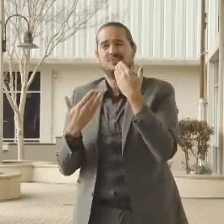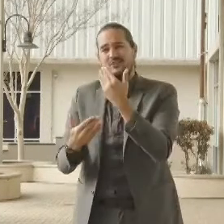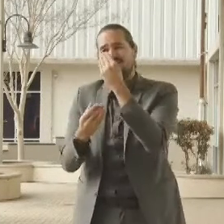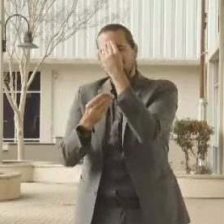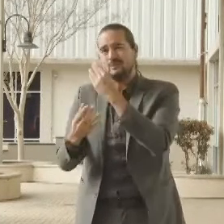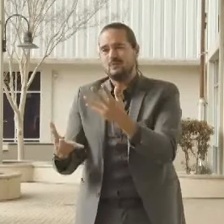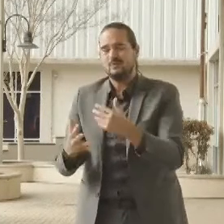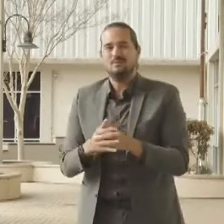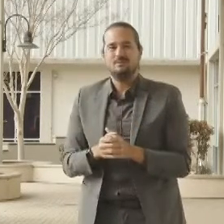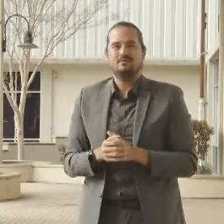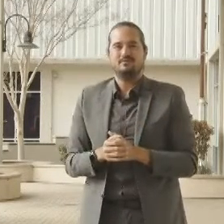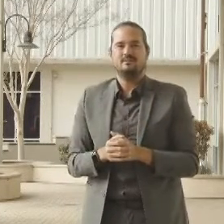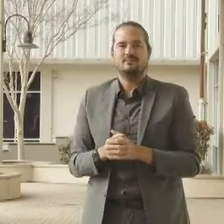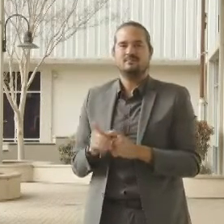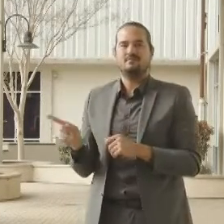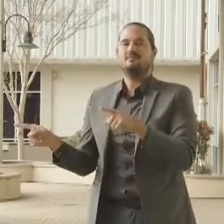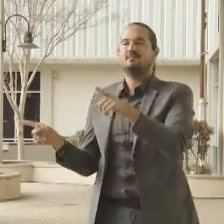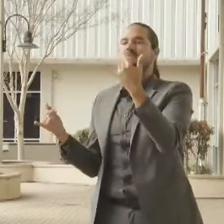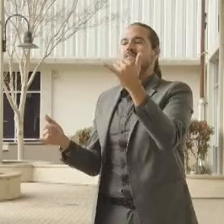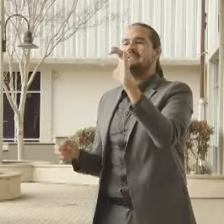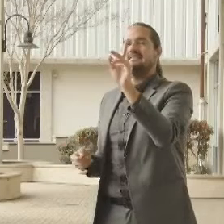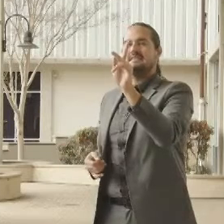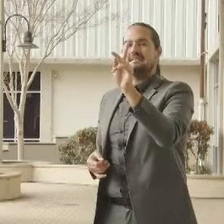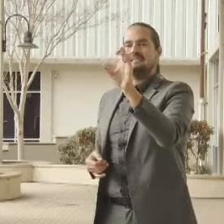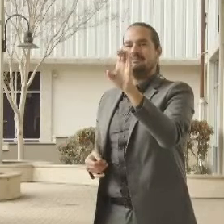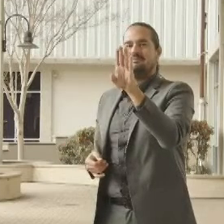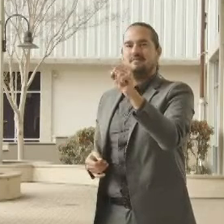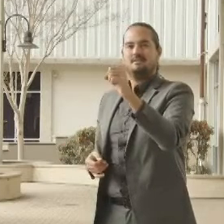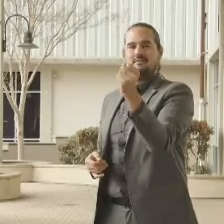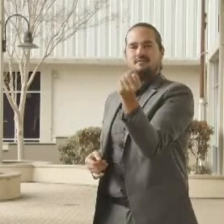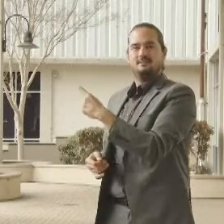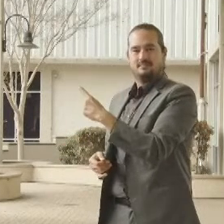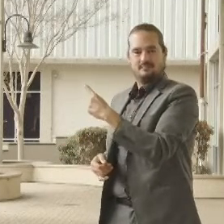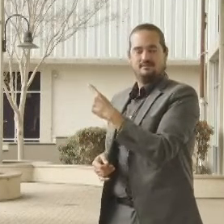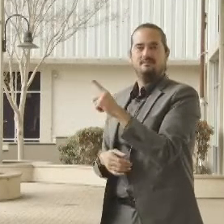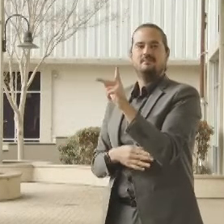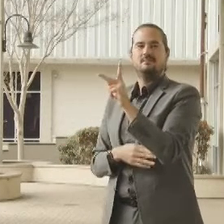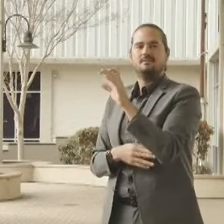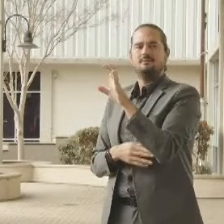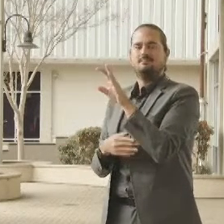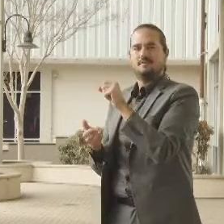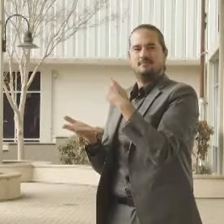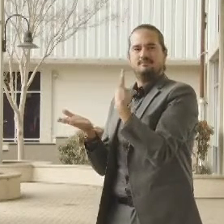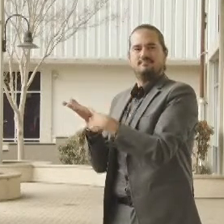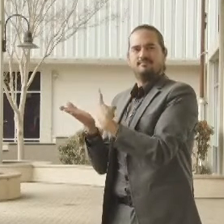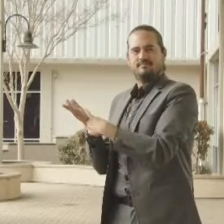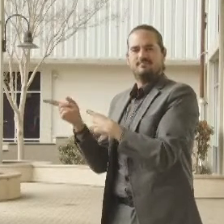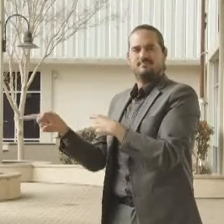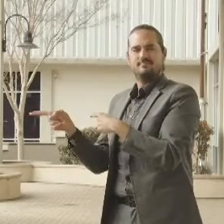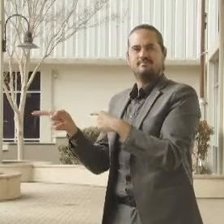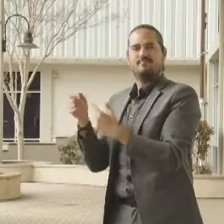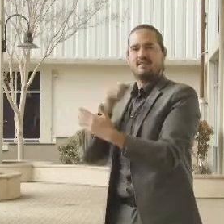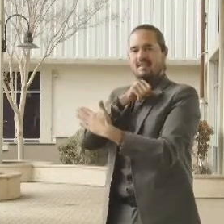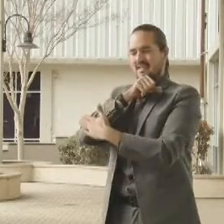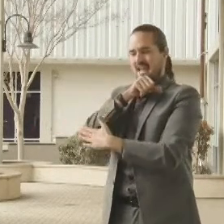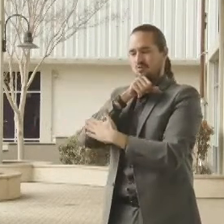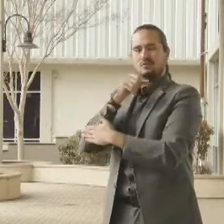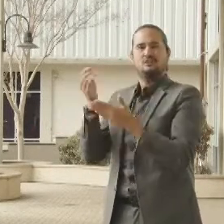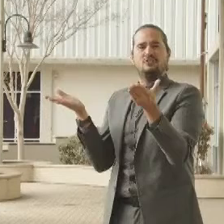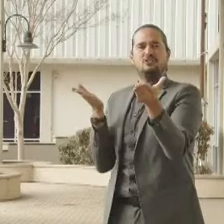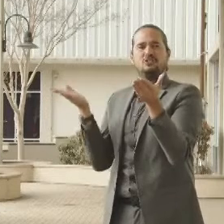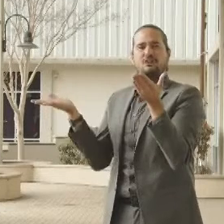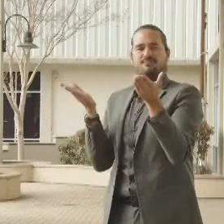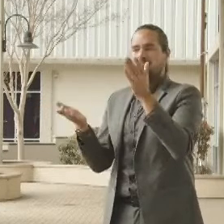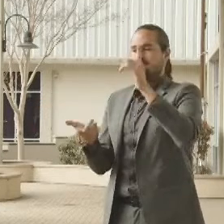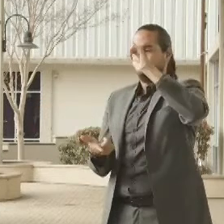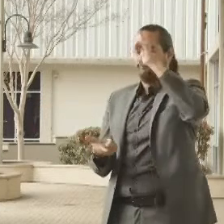You mentioned a wind down of some of the county services. Any timeline that you can give us to that? This is a question about a,